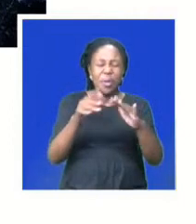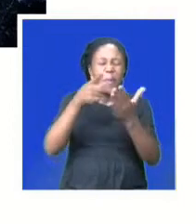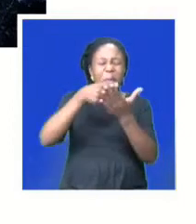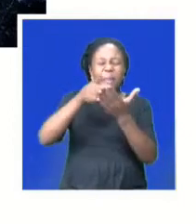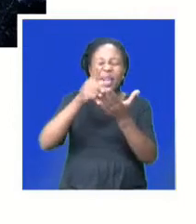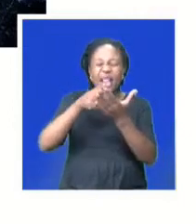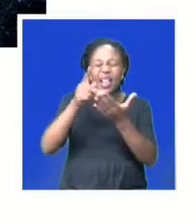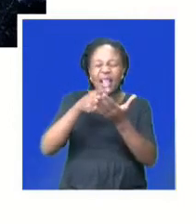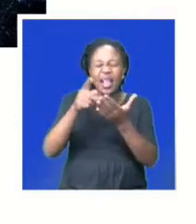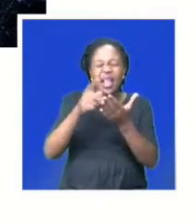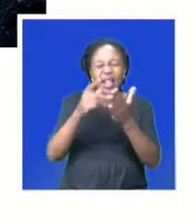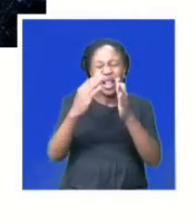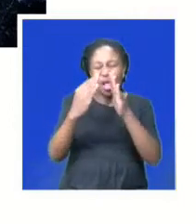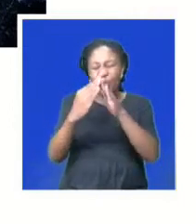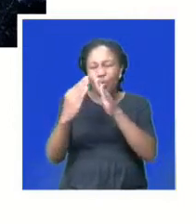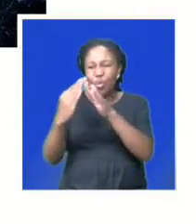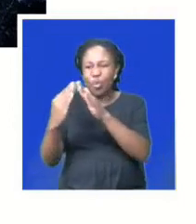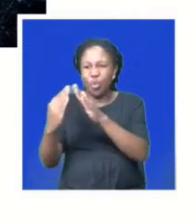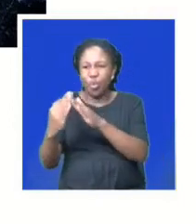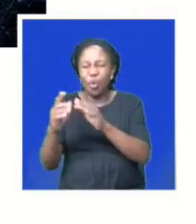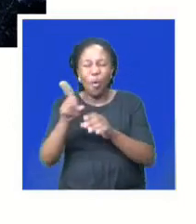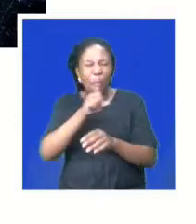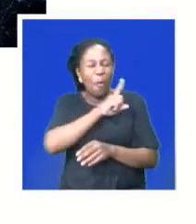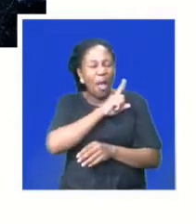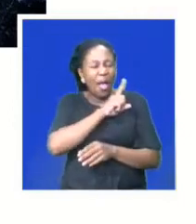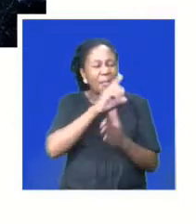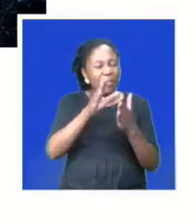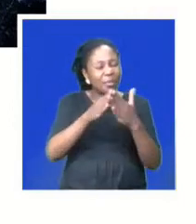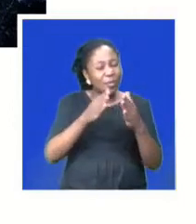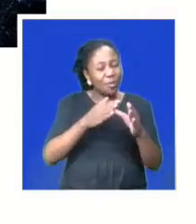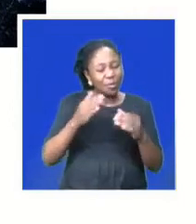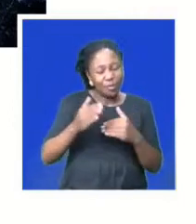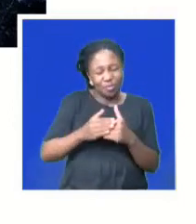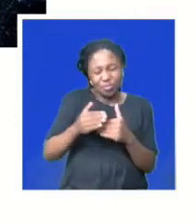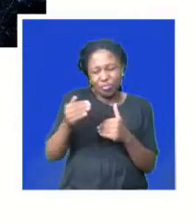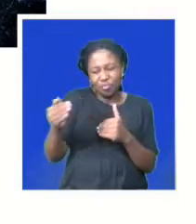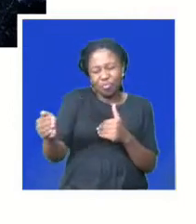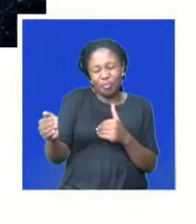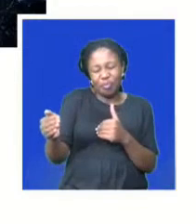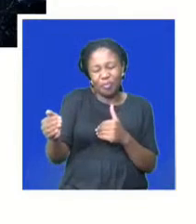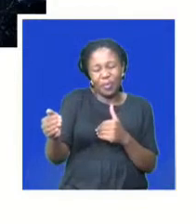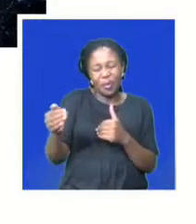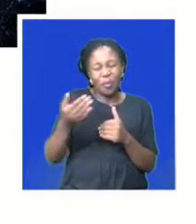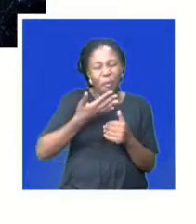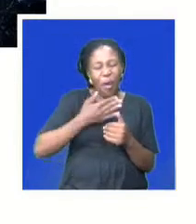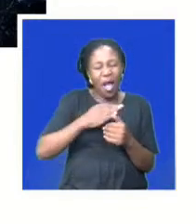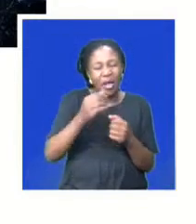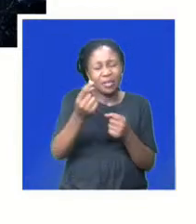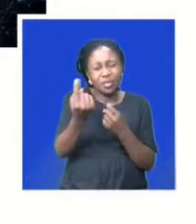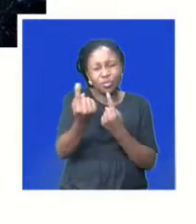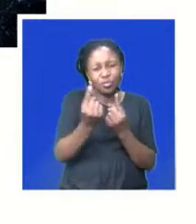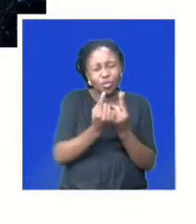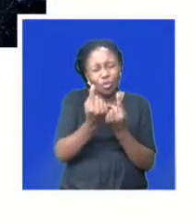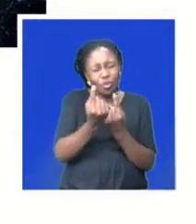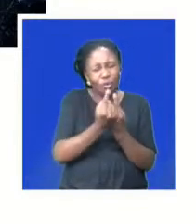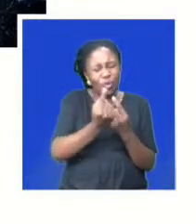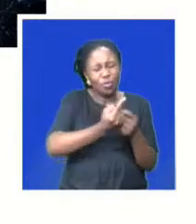closer to jobs, because it's a township settlement, a place with